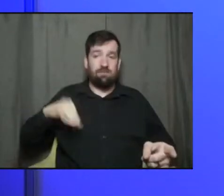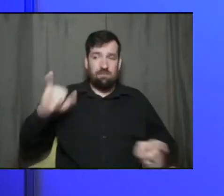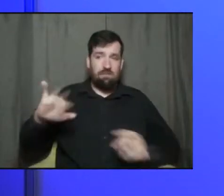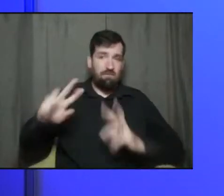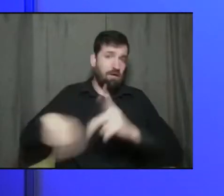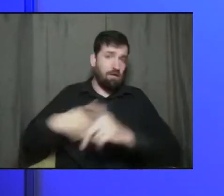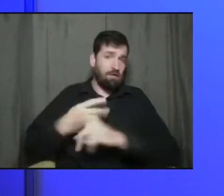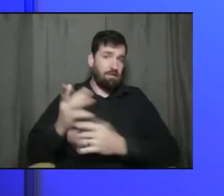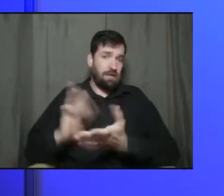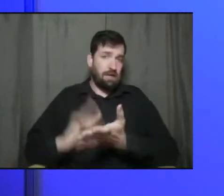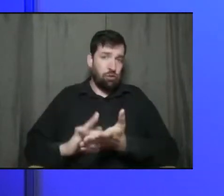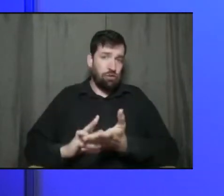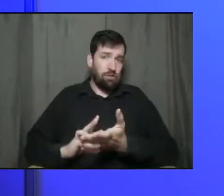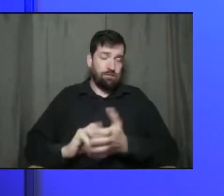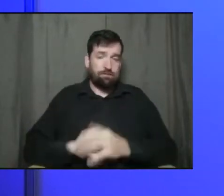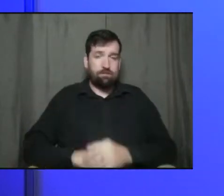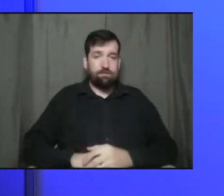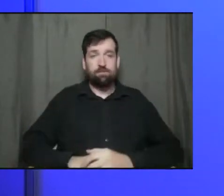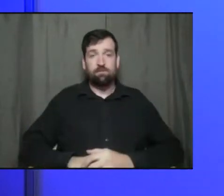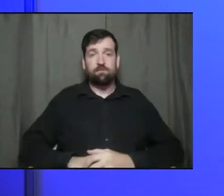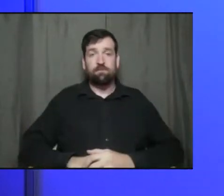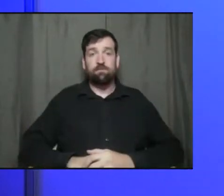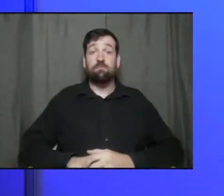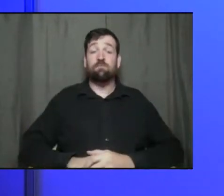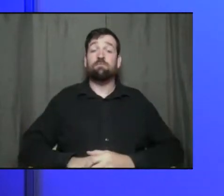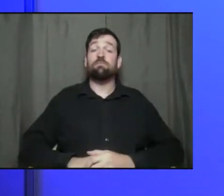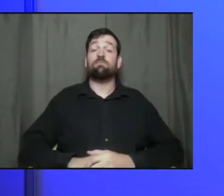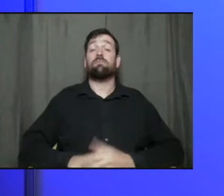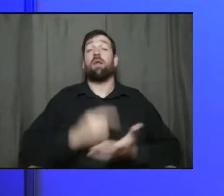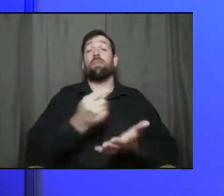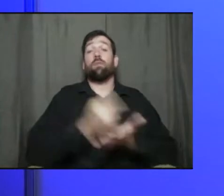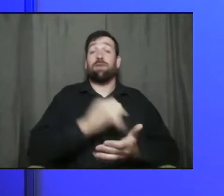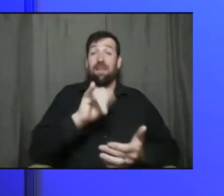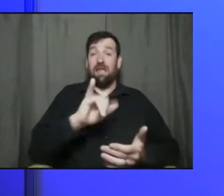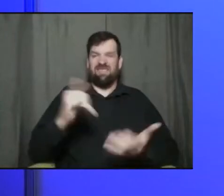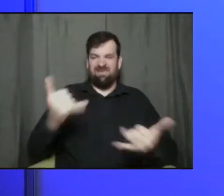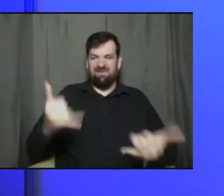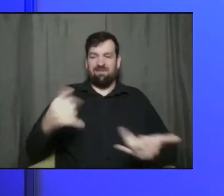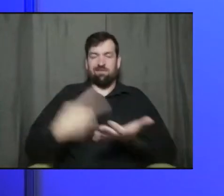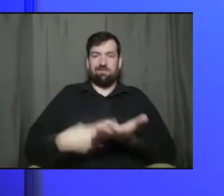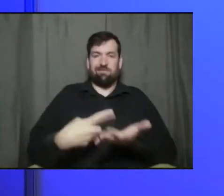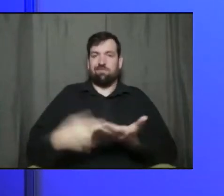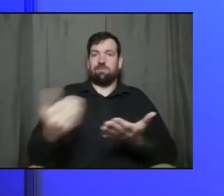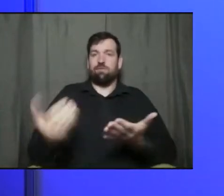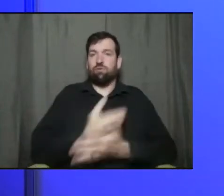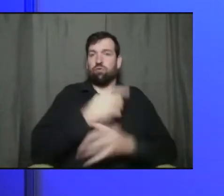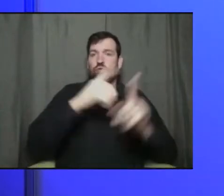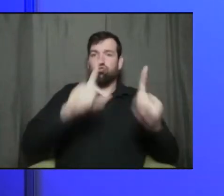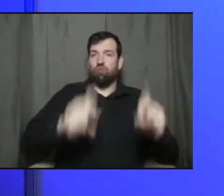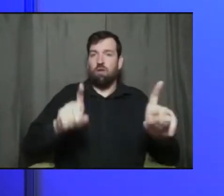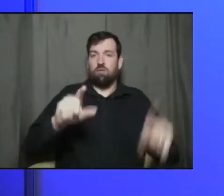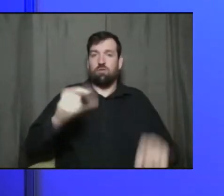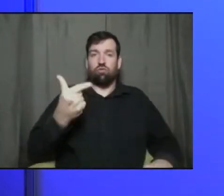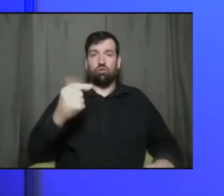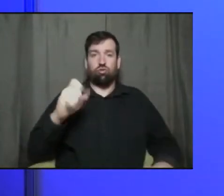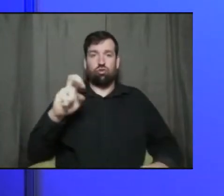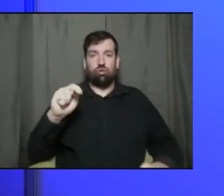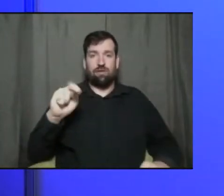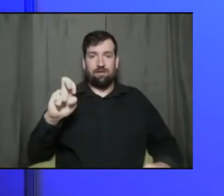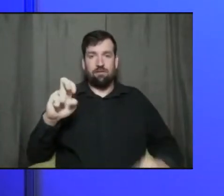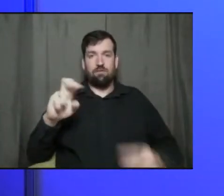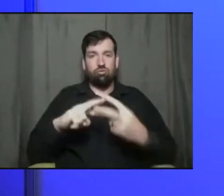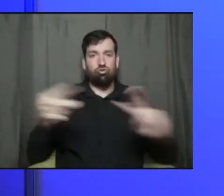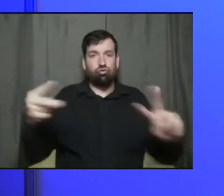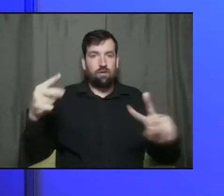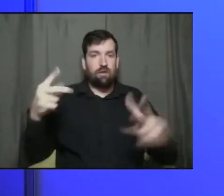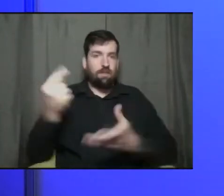And this is where therapies like we're talking about in this new clinical trial, gene therapies, come in, where there are many